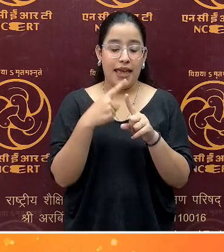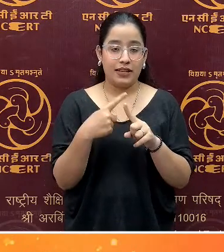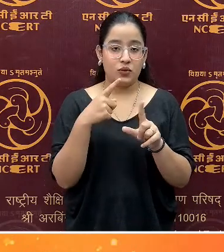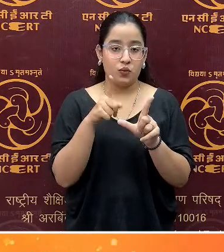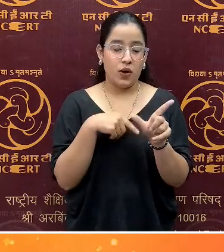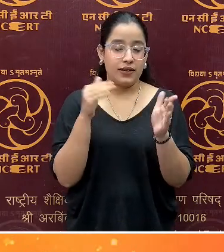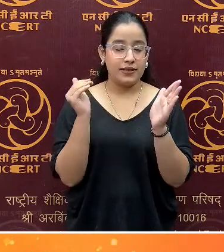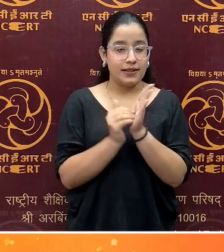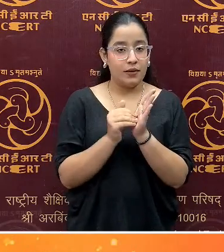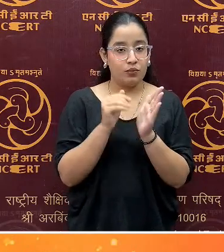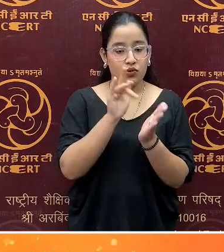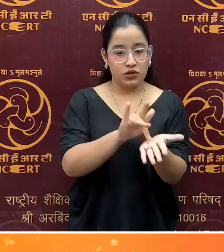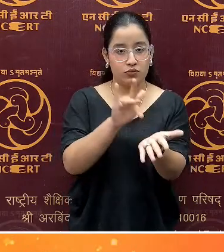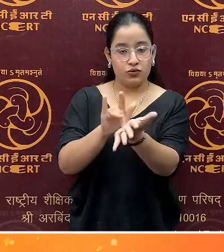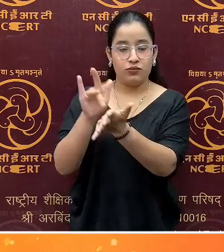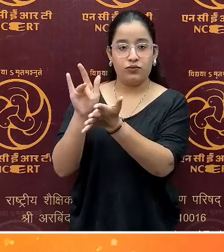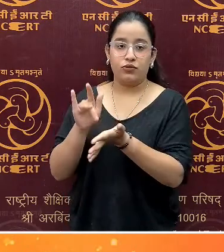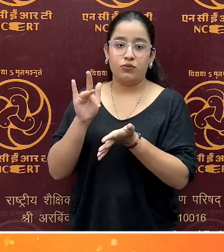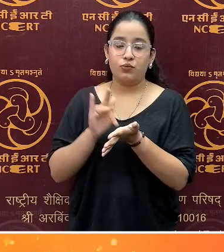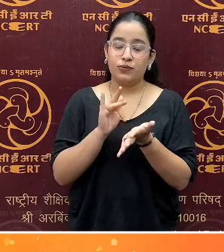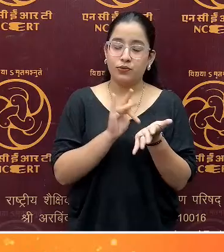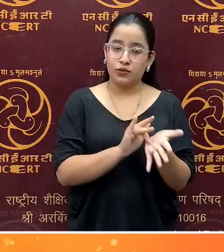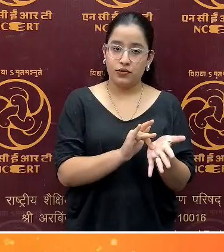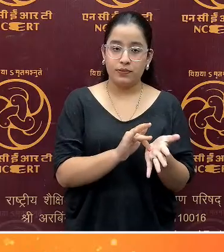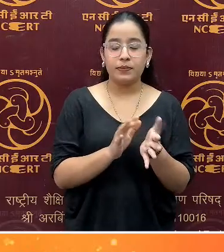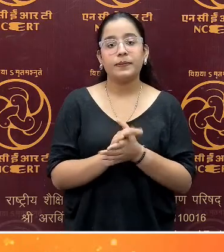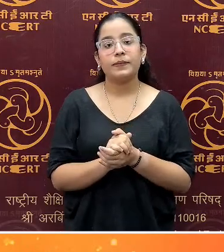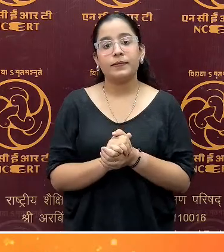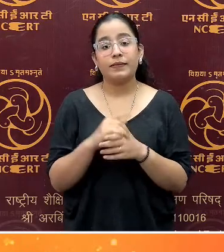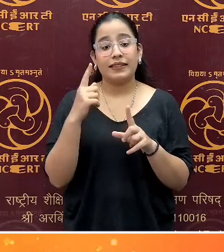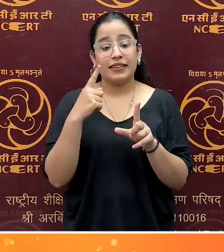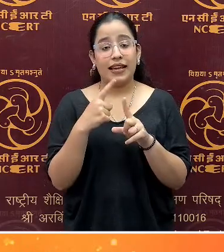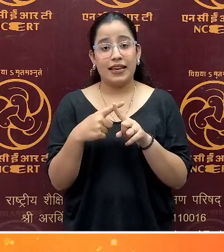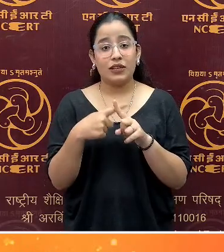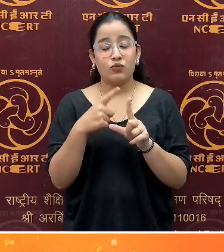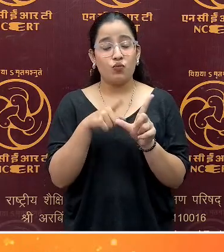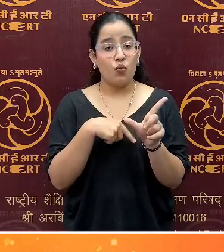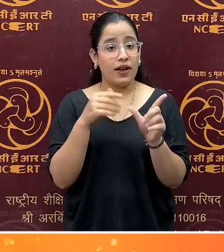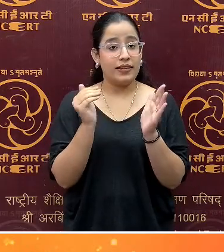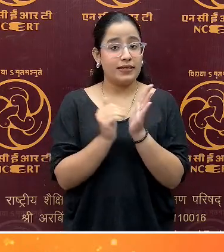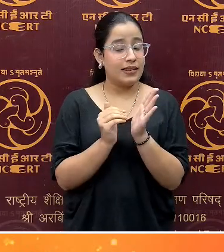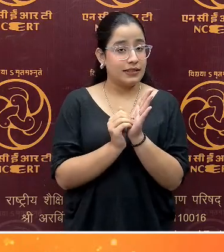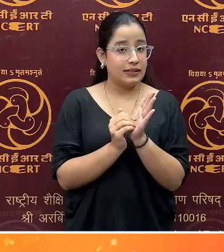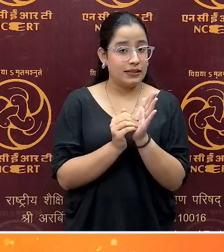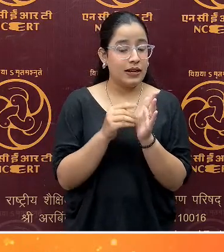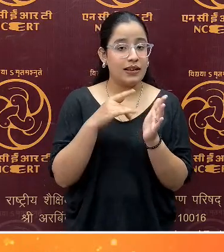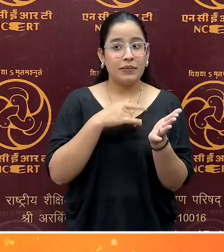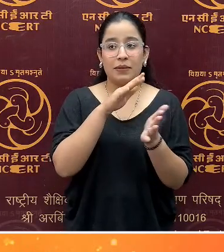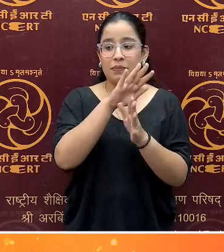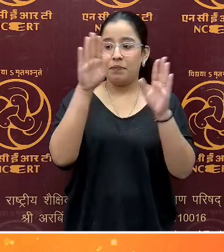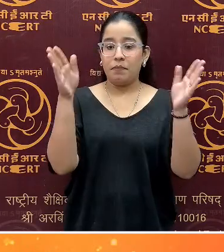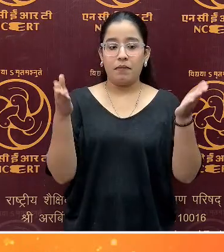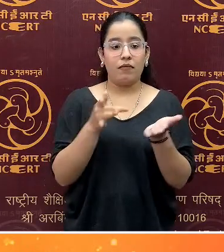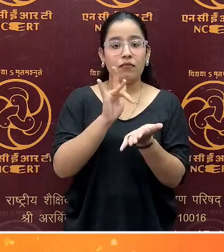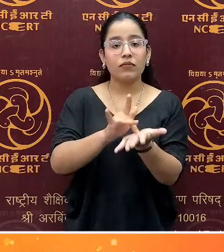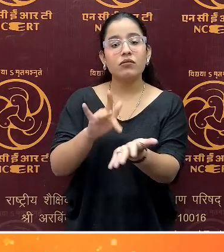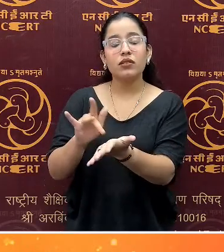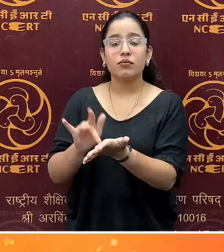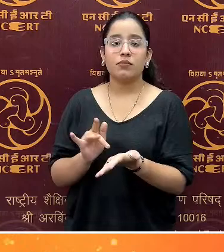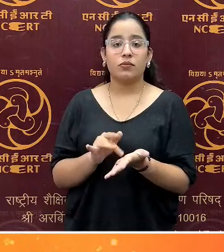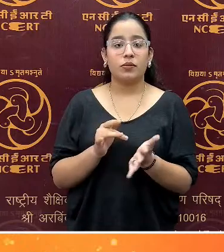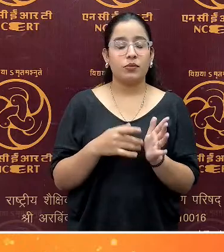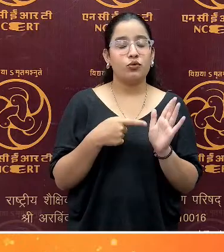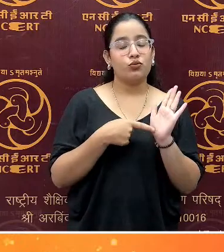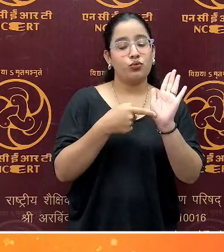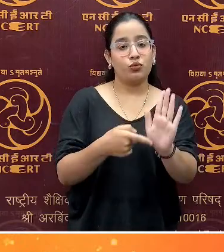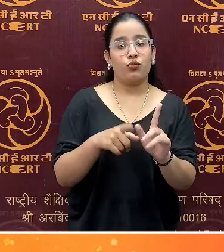its position, the where it stands for. It's x, y, it's a particular point in the space. So we have given the reference of this